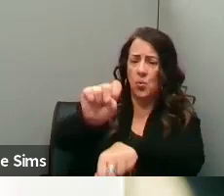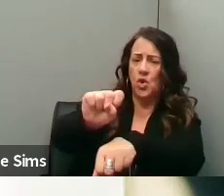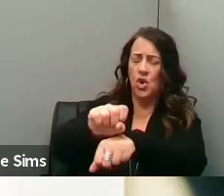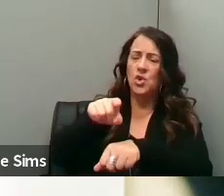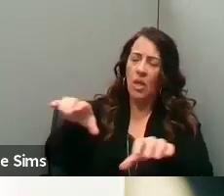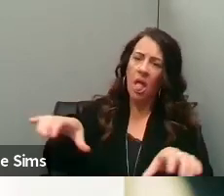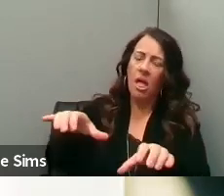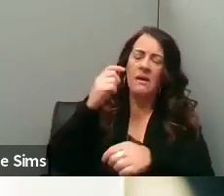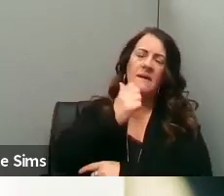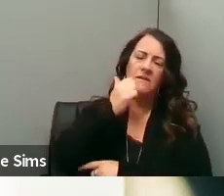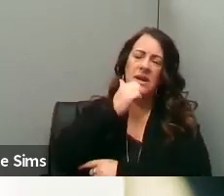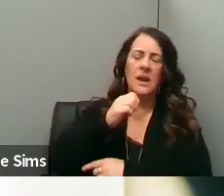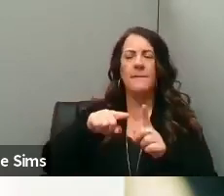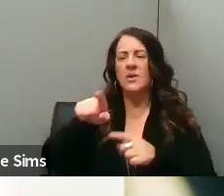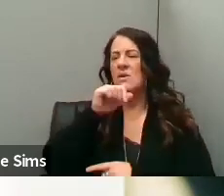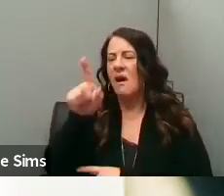you know that you are not alone.